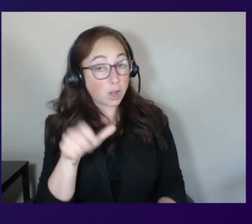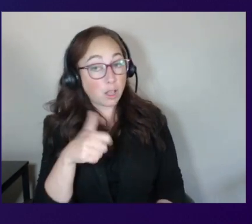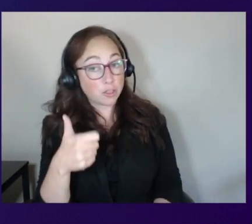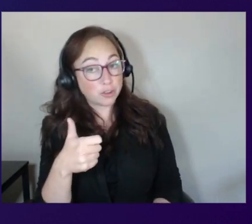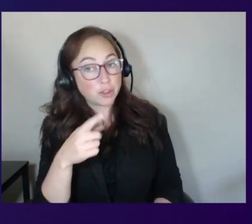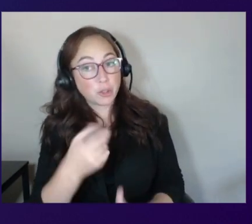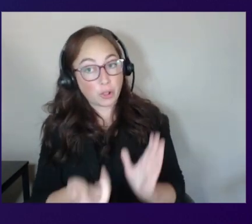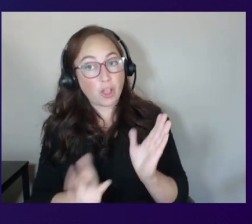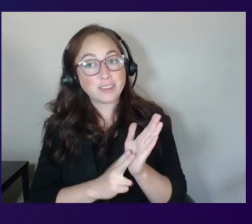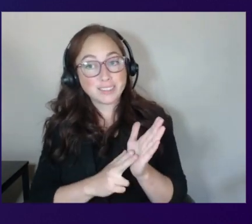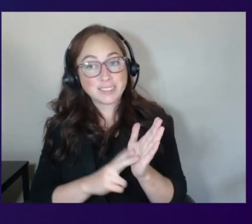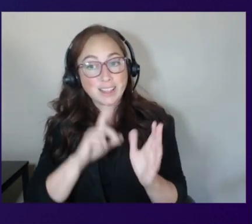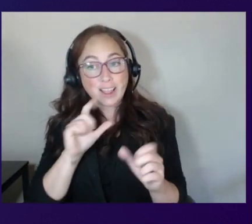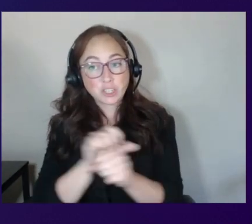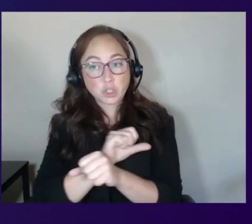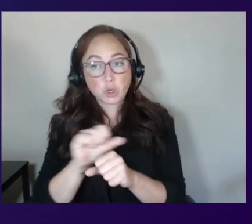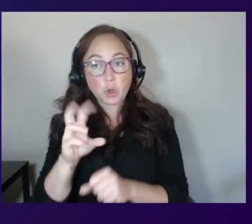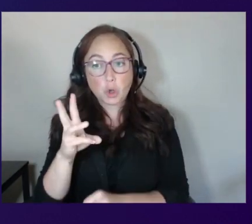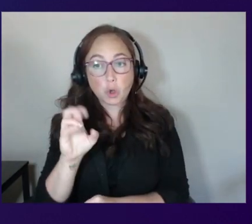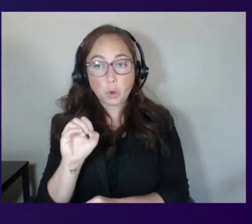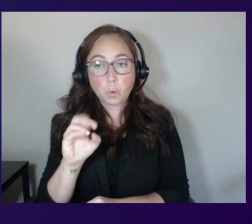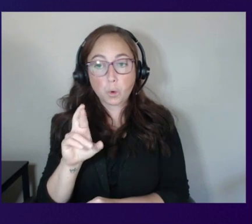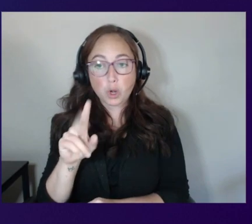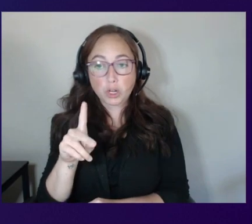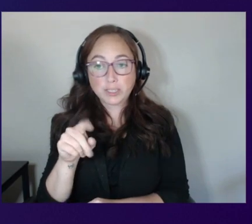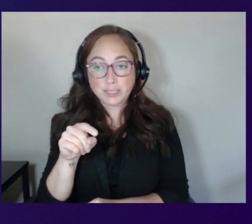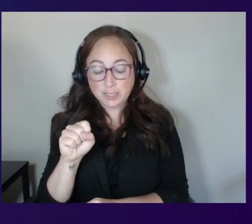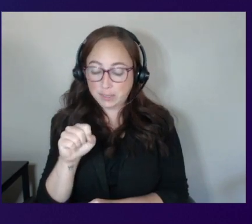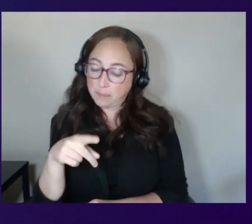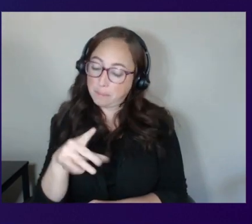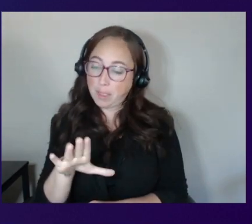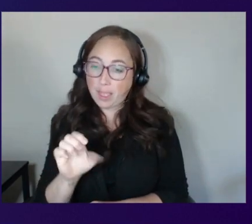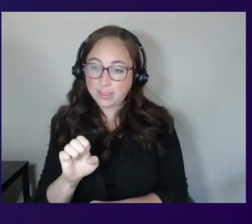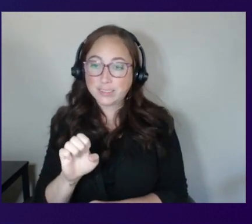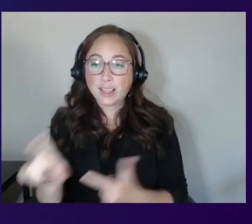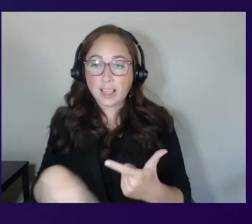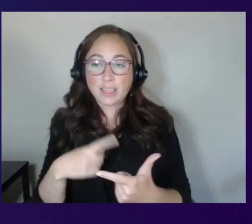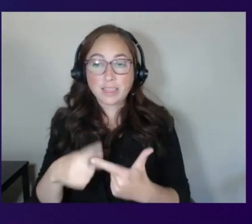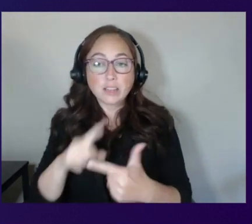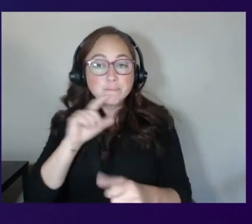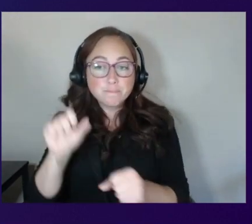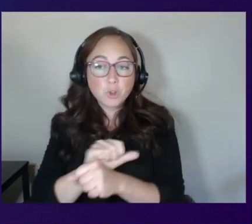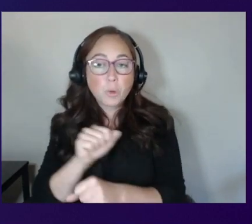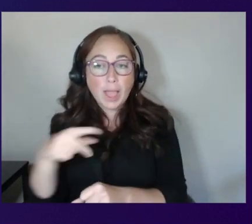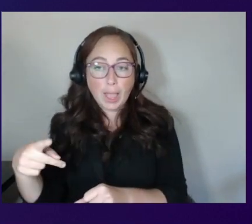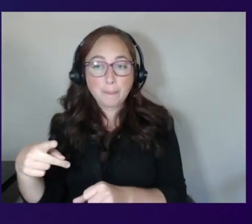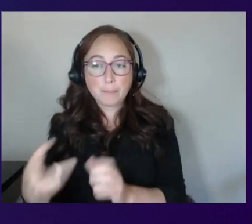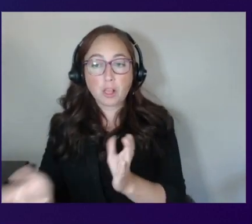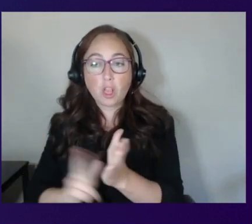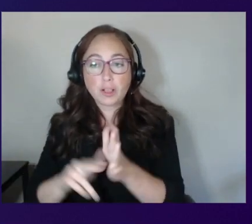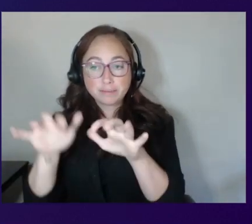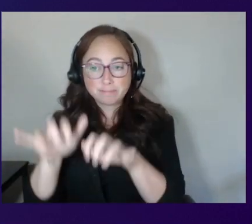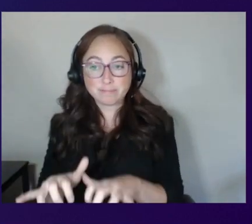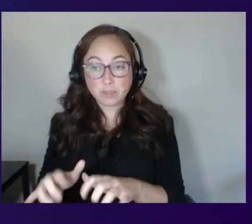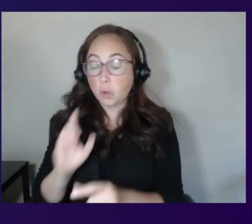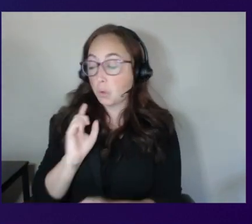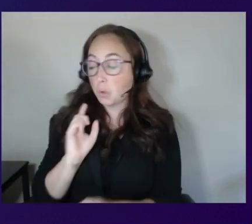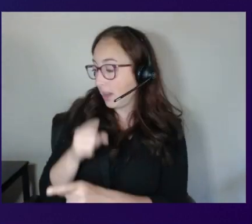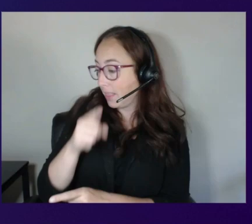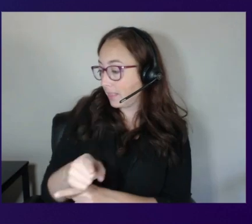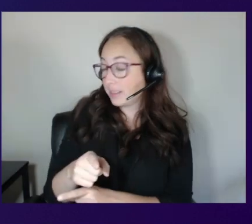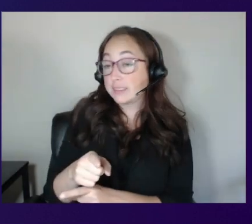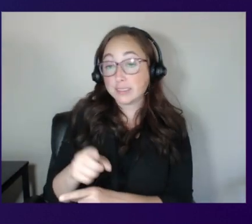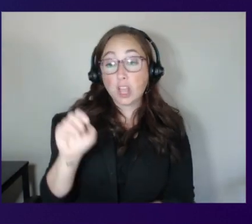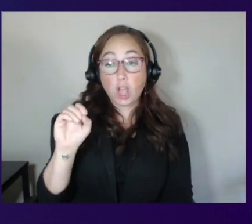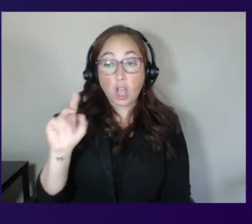the actual WorkSpaces web session, and then now you're logging into the application that you're accessing in WorkSpaces web, right? Which in this case is protected by Okta. So you